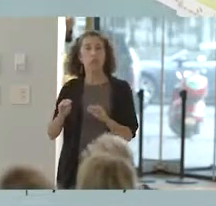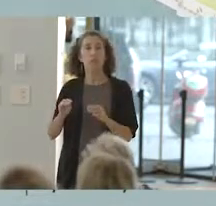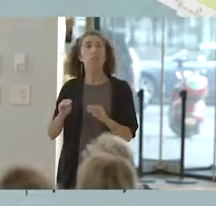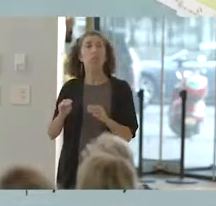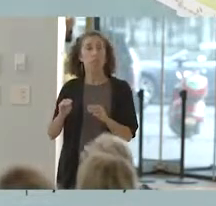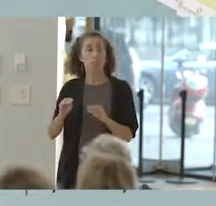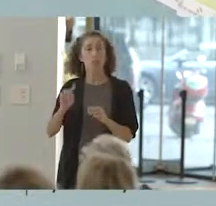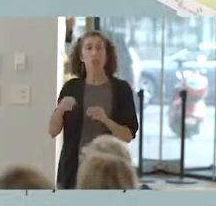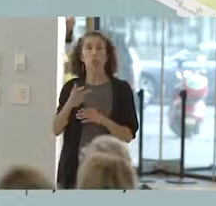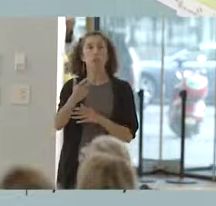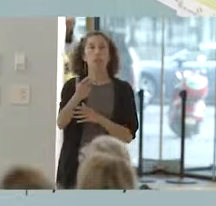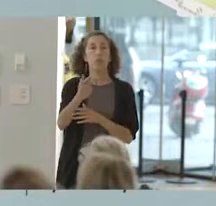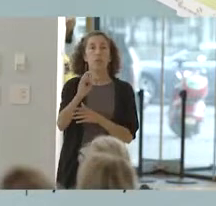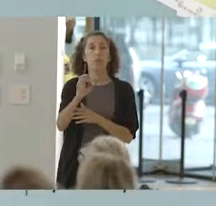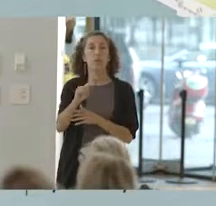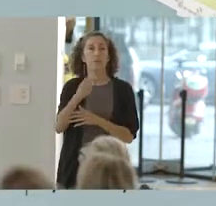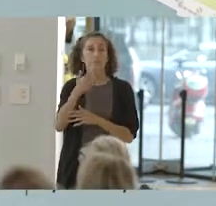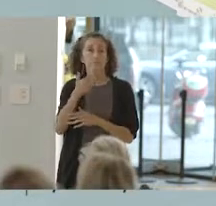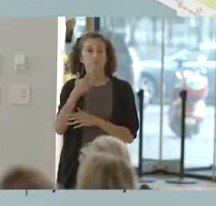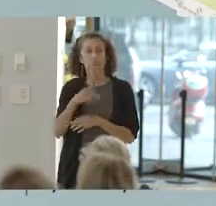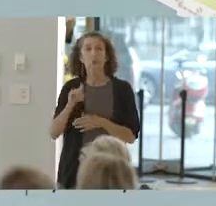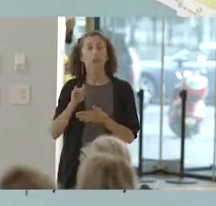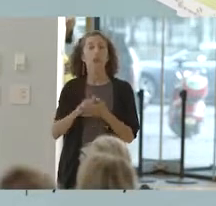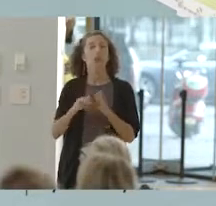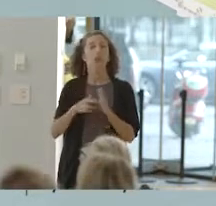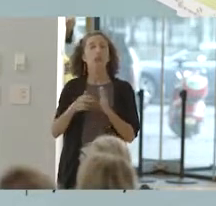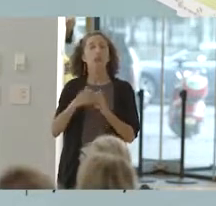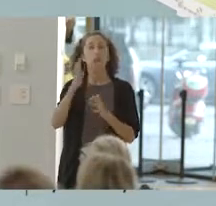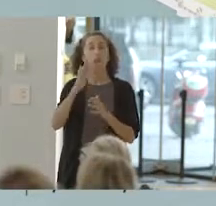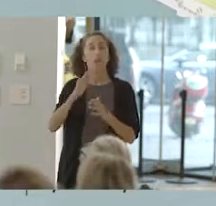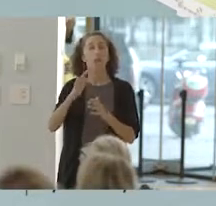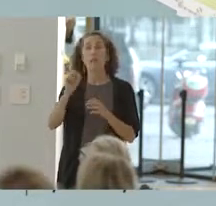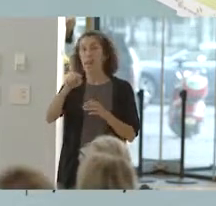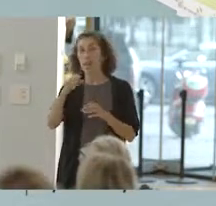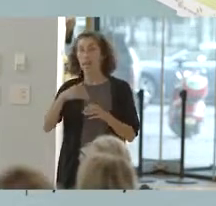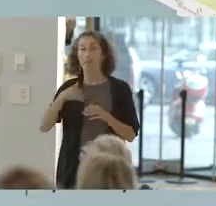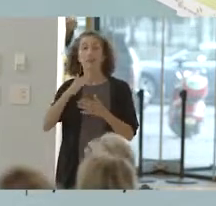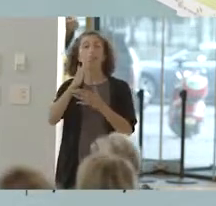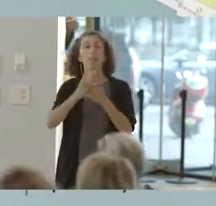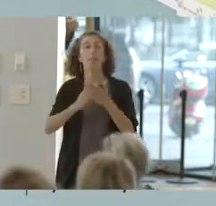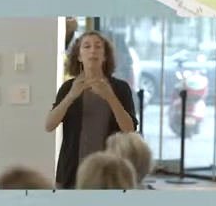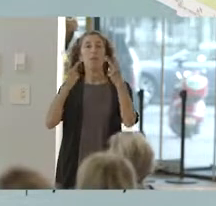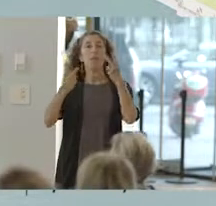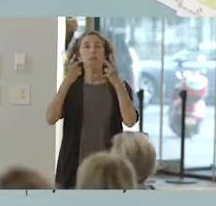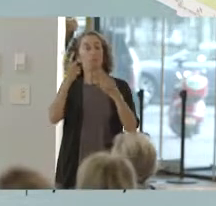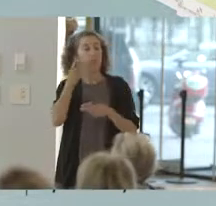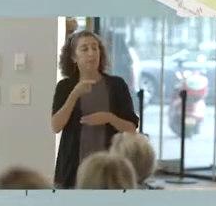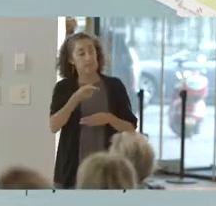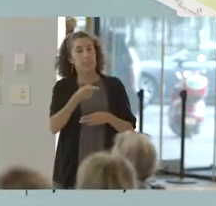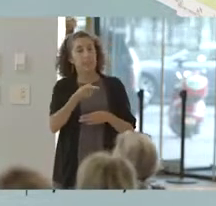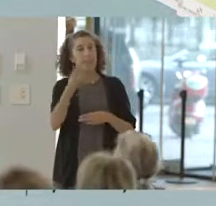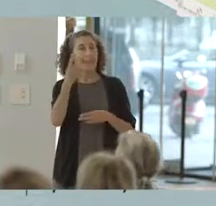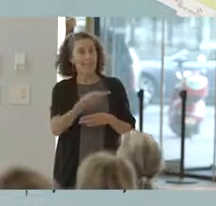from grade. This alternative allows for minimal visual and physical impacts to these park spaces, and